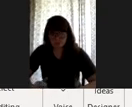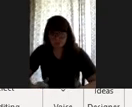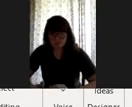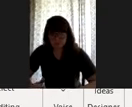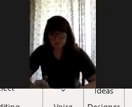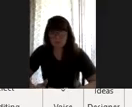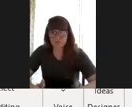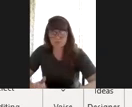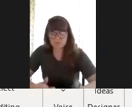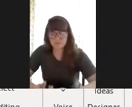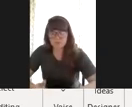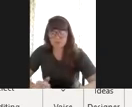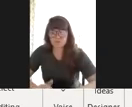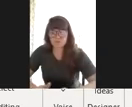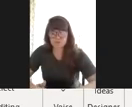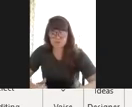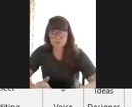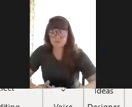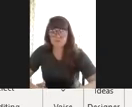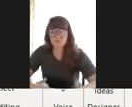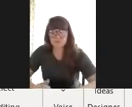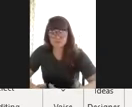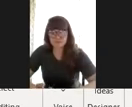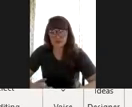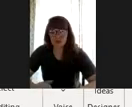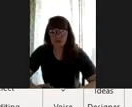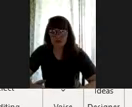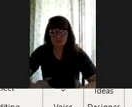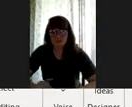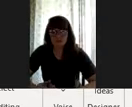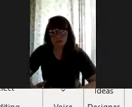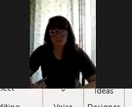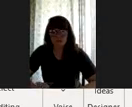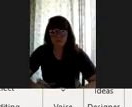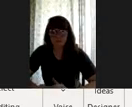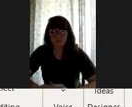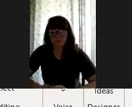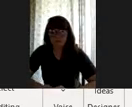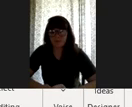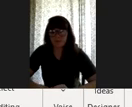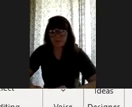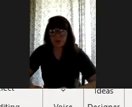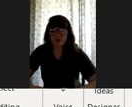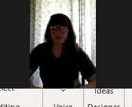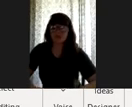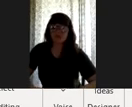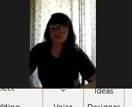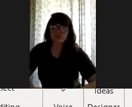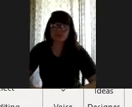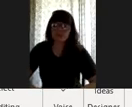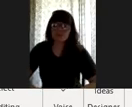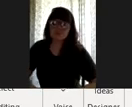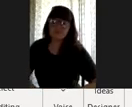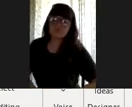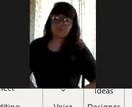haven't been justified. Now, like I said, I'm not going into the perfect tense and all that. It means declared righteous. I said, if